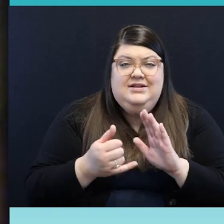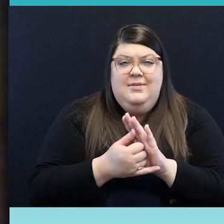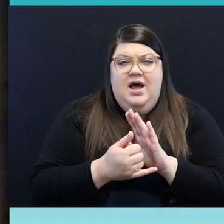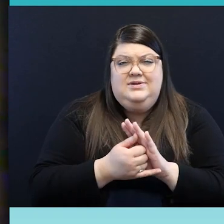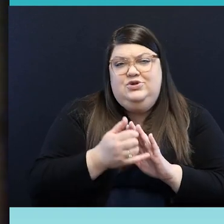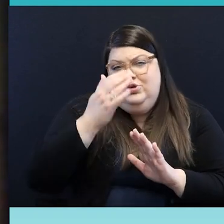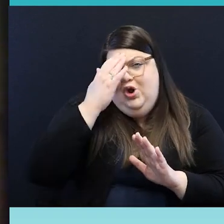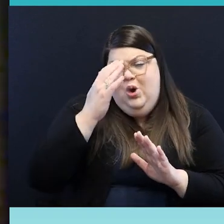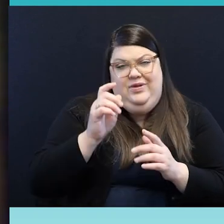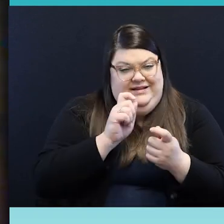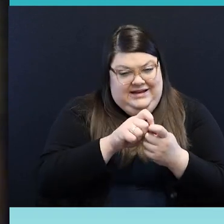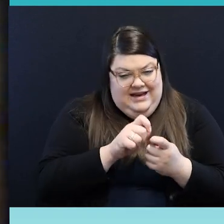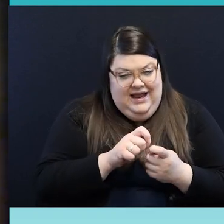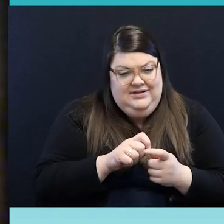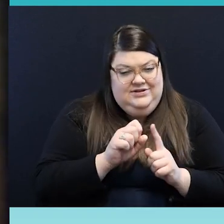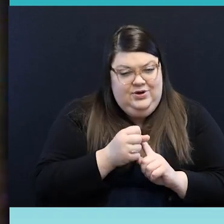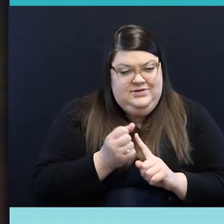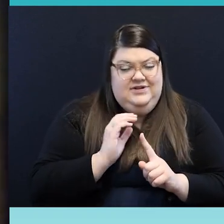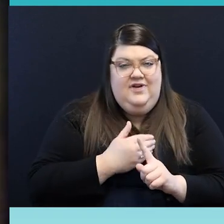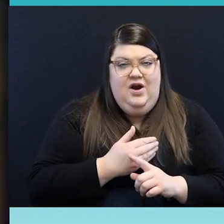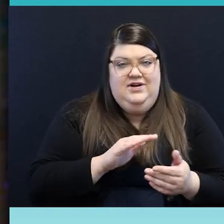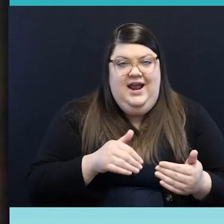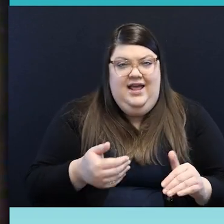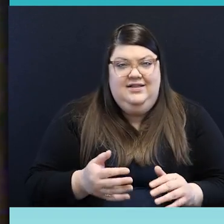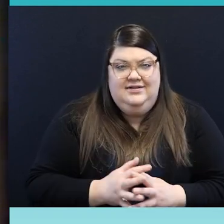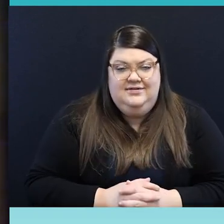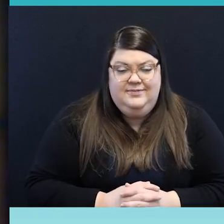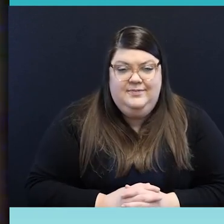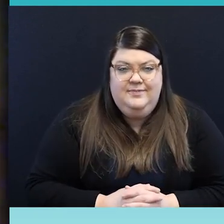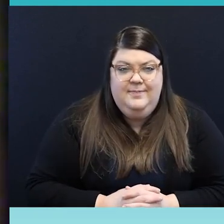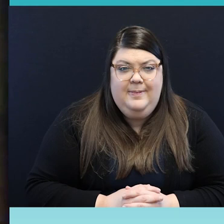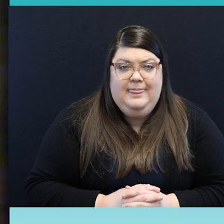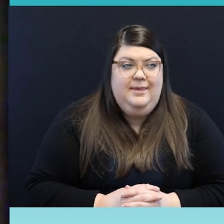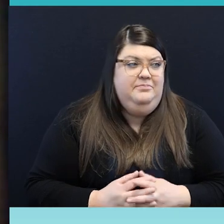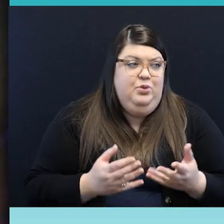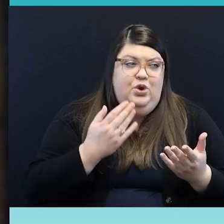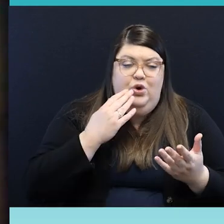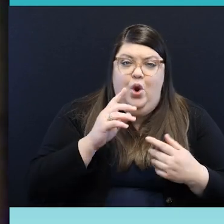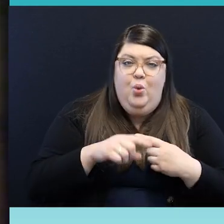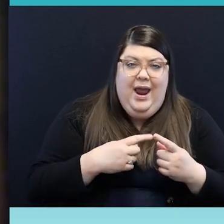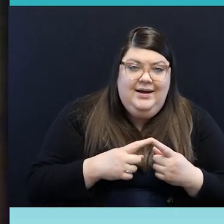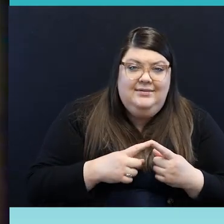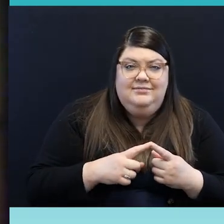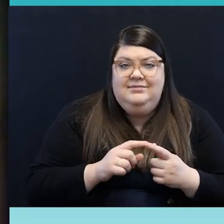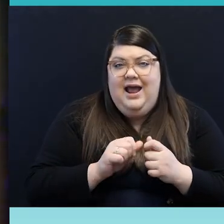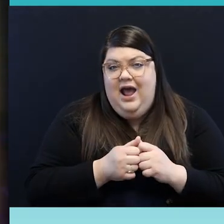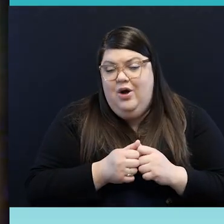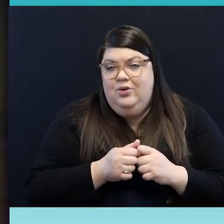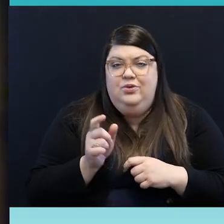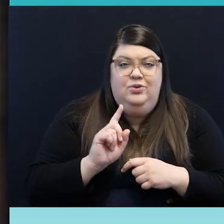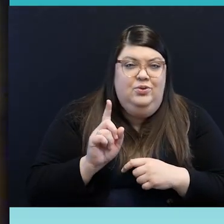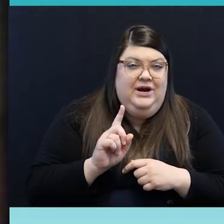the detailed circumstances of our deaths. We just don't know when or how or where it's going to happen.